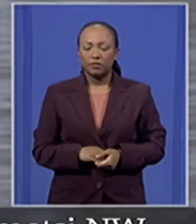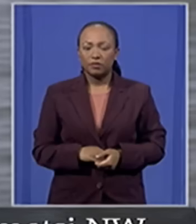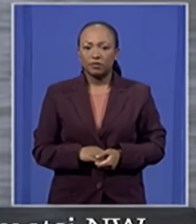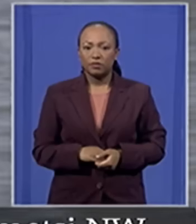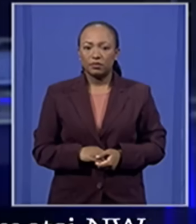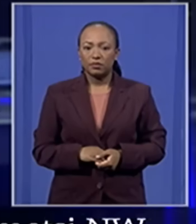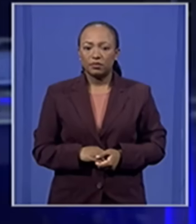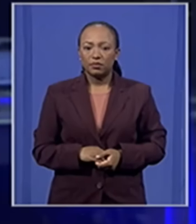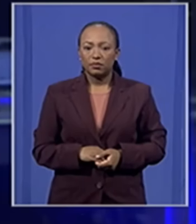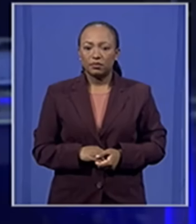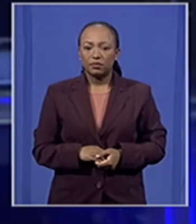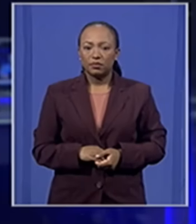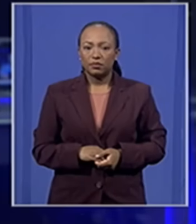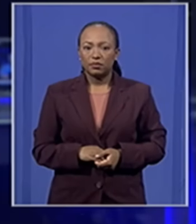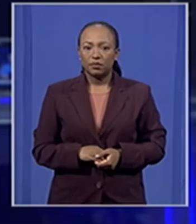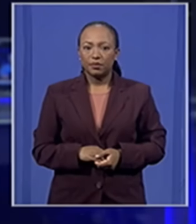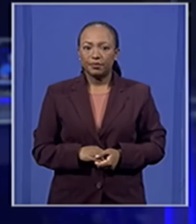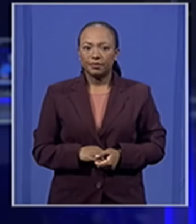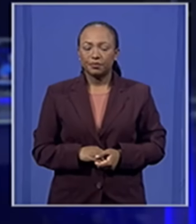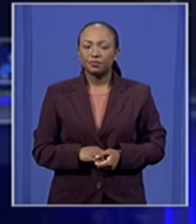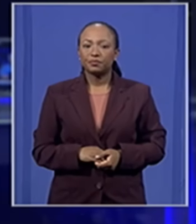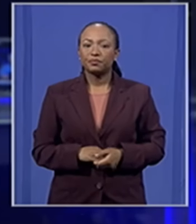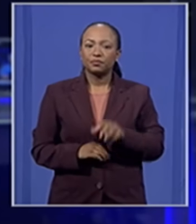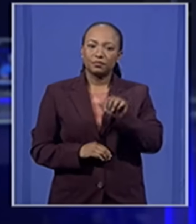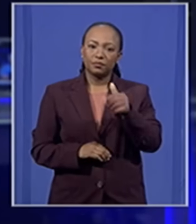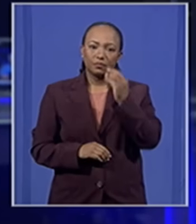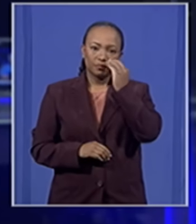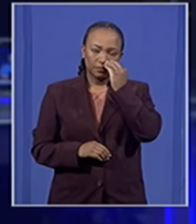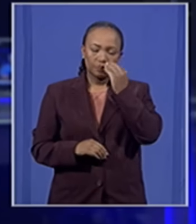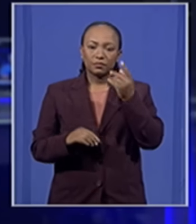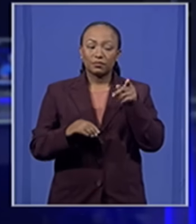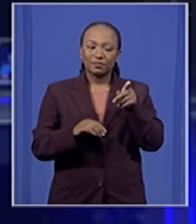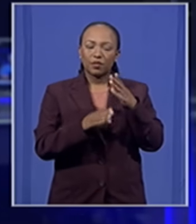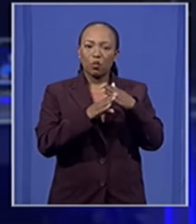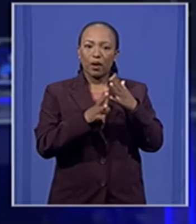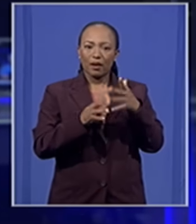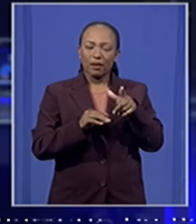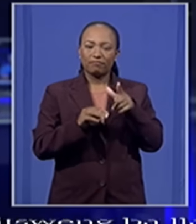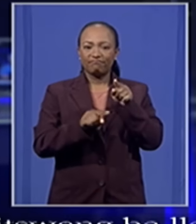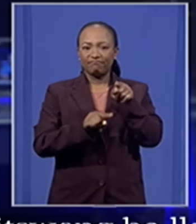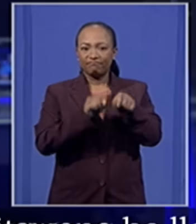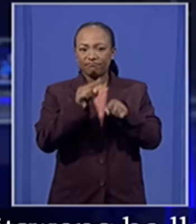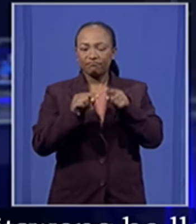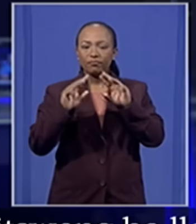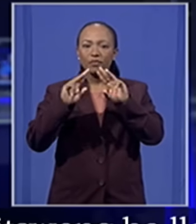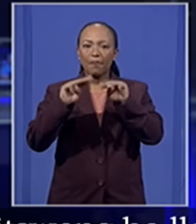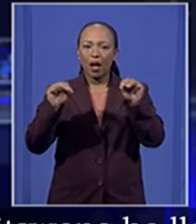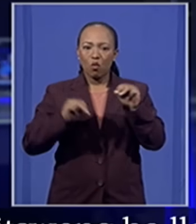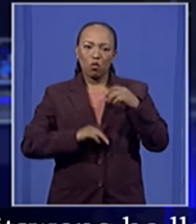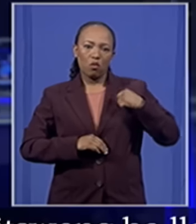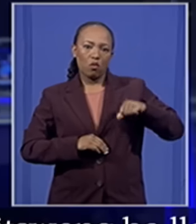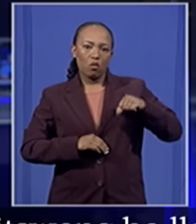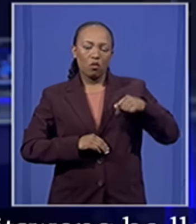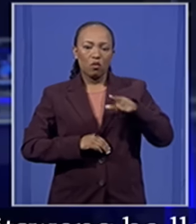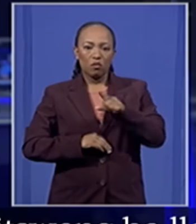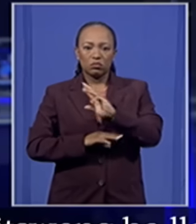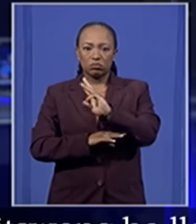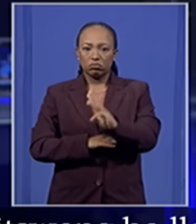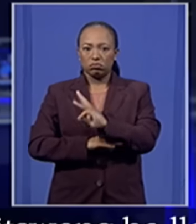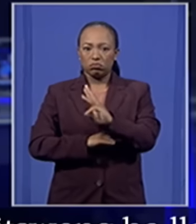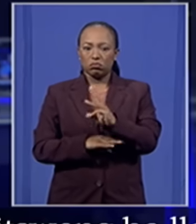Sunnysoft. Ditabeng tse ding basebetsi ba qosa masepala mongolo wa Mangaung ka ho ba tshosetsa ka hore ba amohele